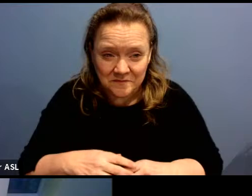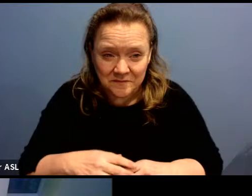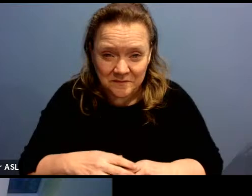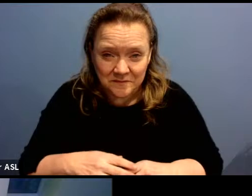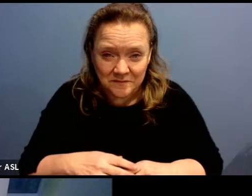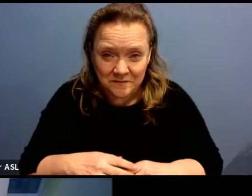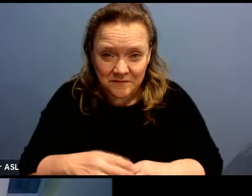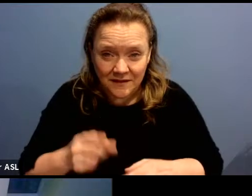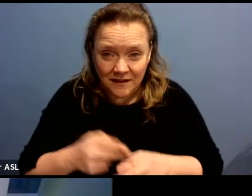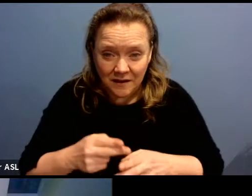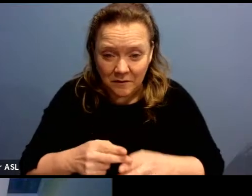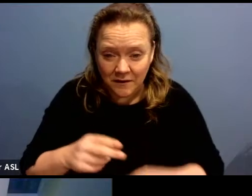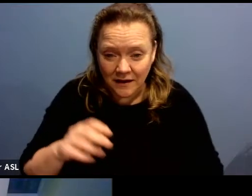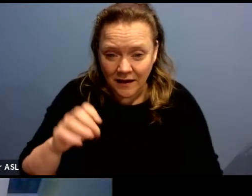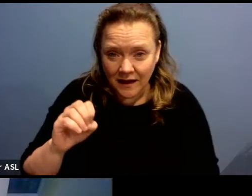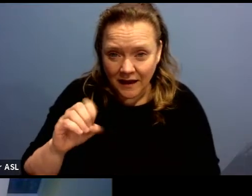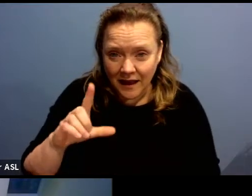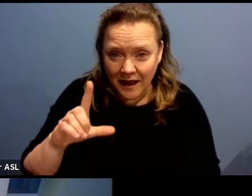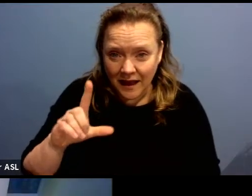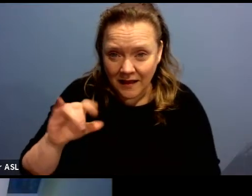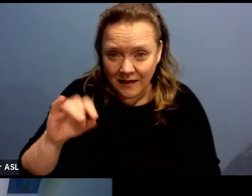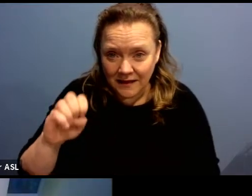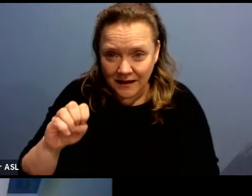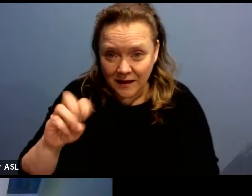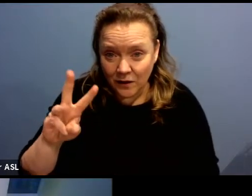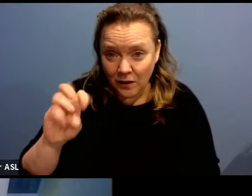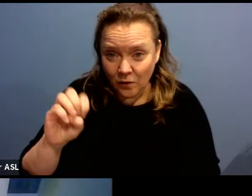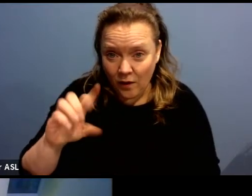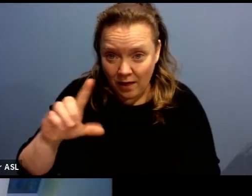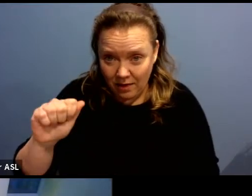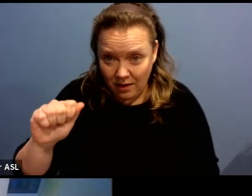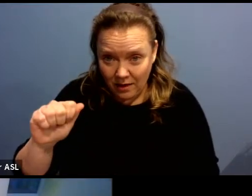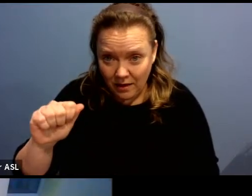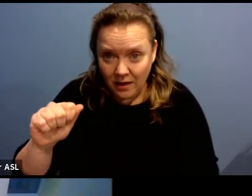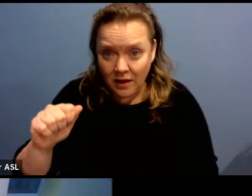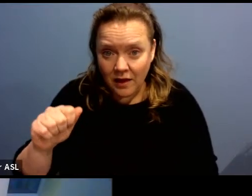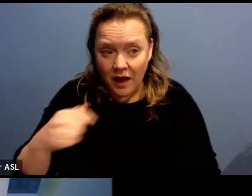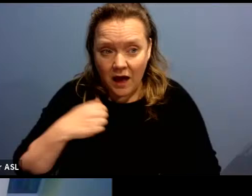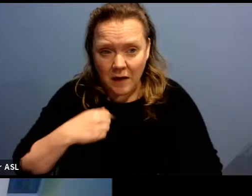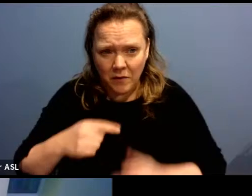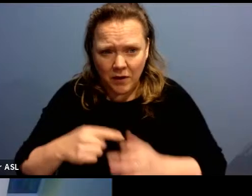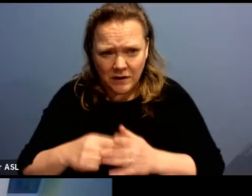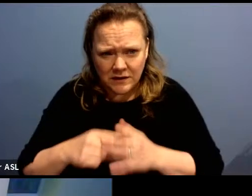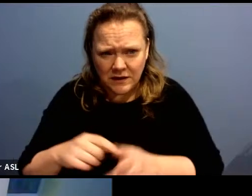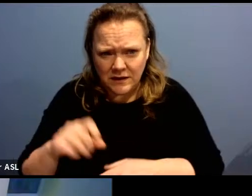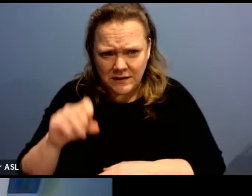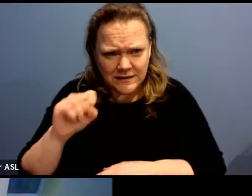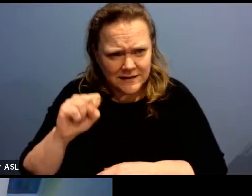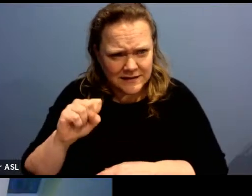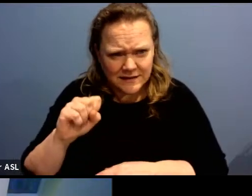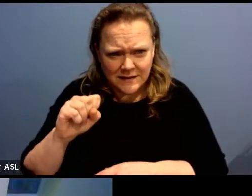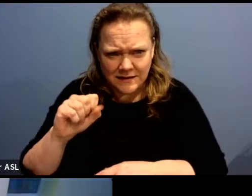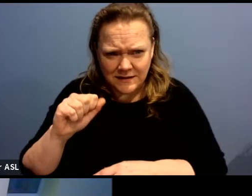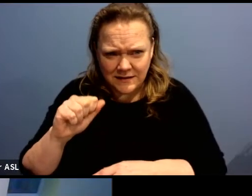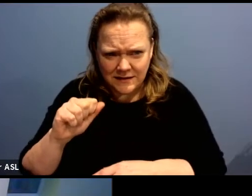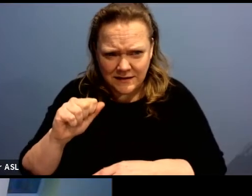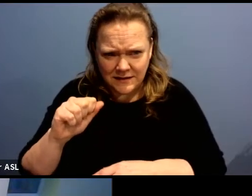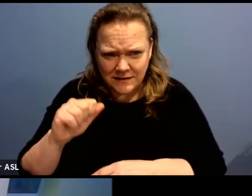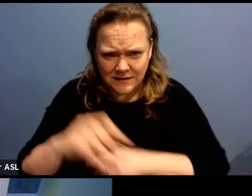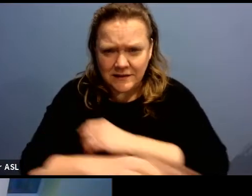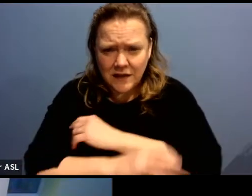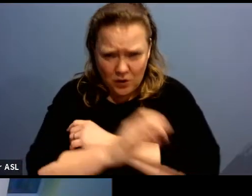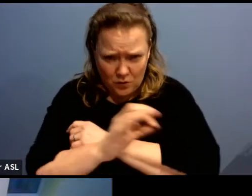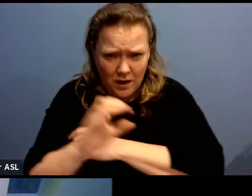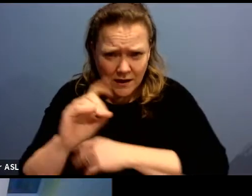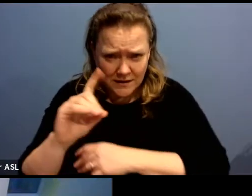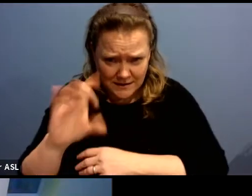my name is Ellie Weller, and I am calling on the behalf of Sunrise Movement DC, and I am a former resident of Northern Virginia who has